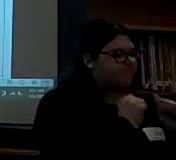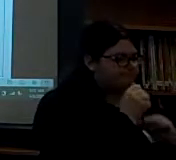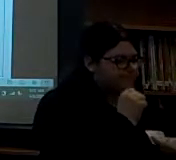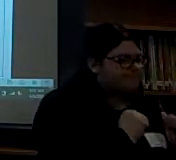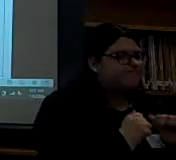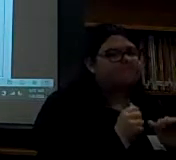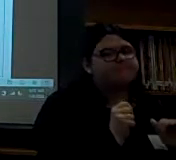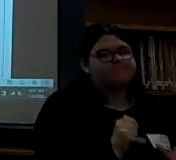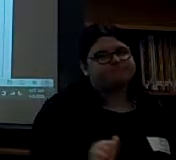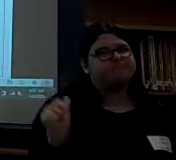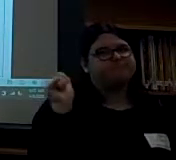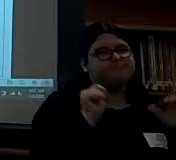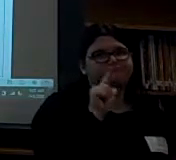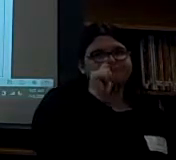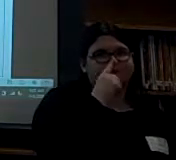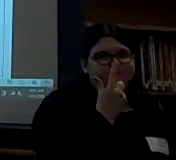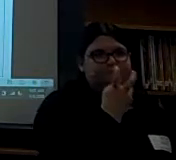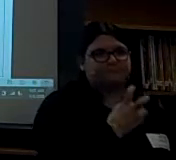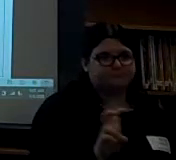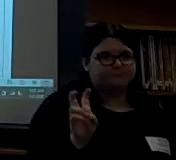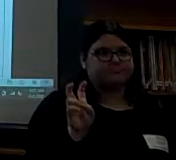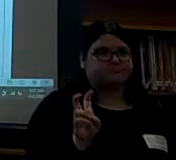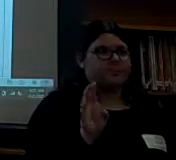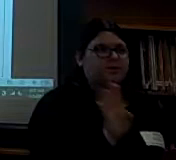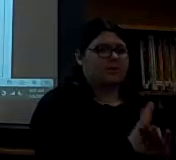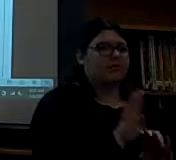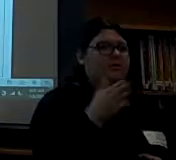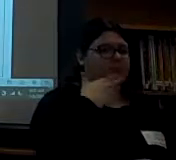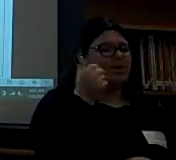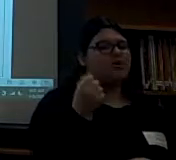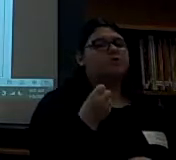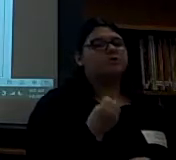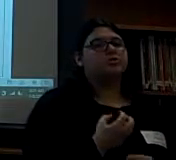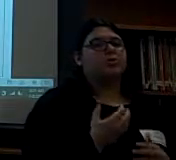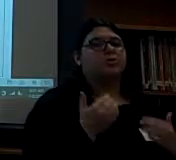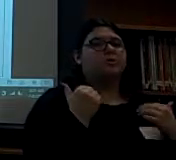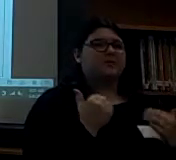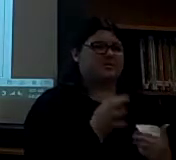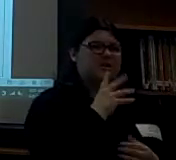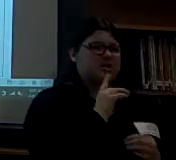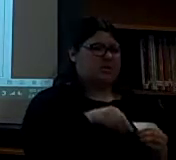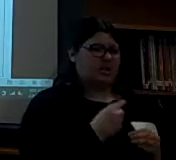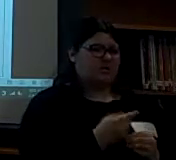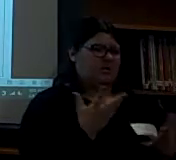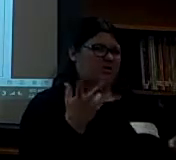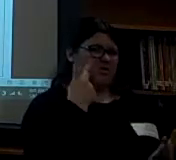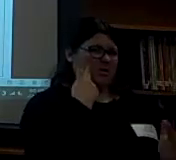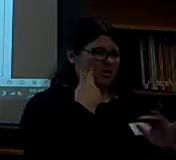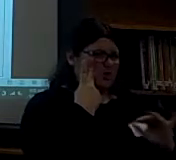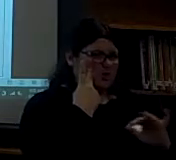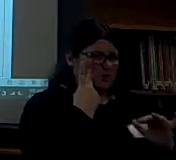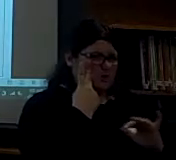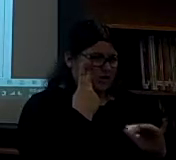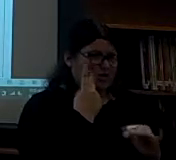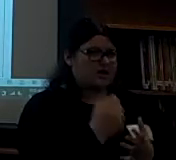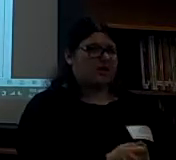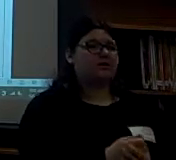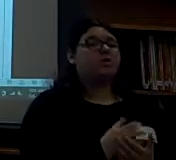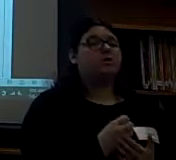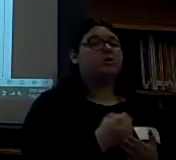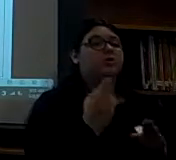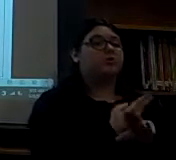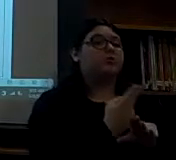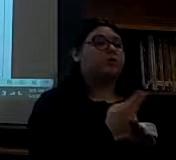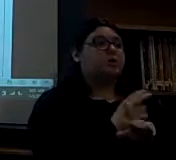monotony and transitions, they actually do behave better. So let's talk about what this looks like practically. So I'm gonna use